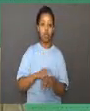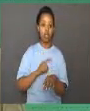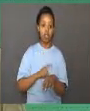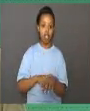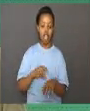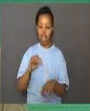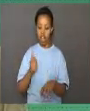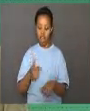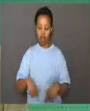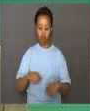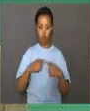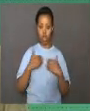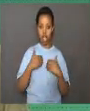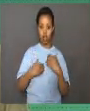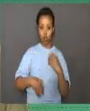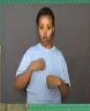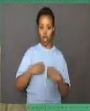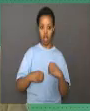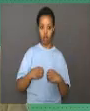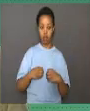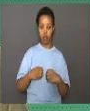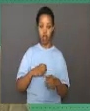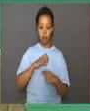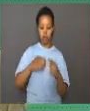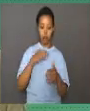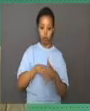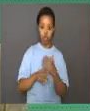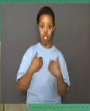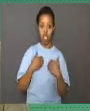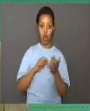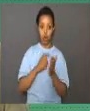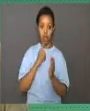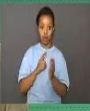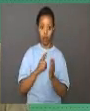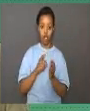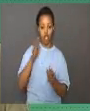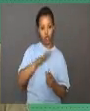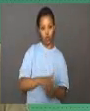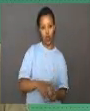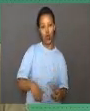other living organisms and the environment would be greatly affected.